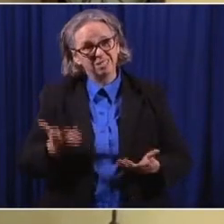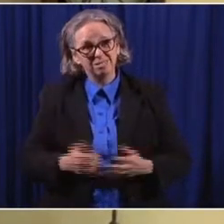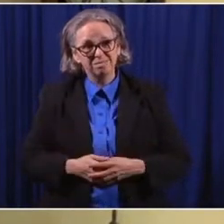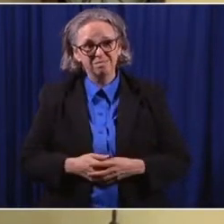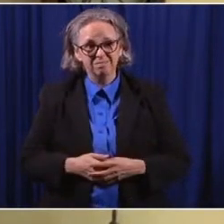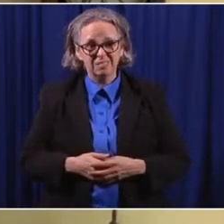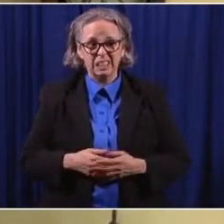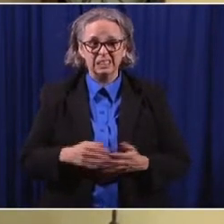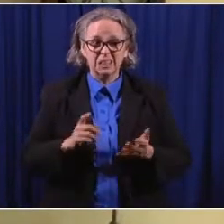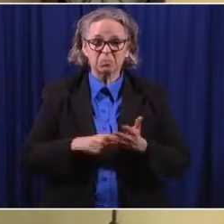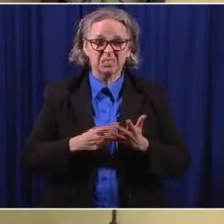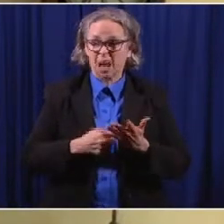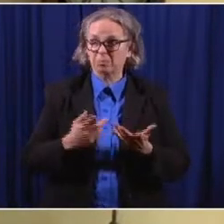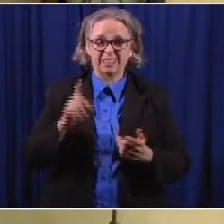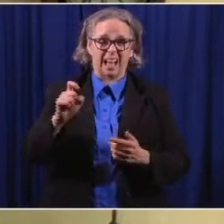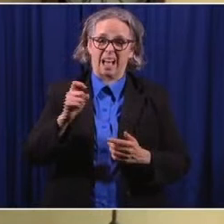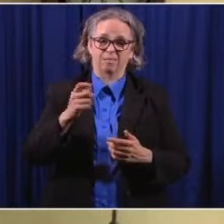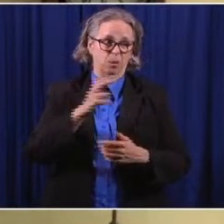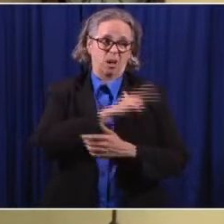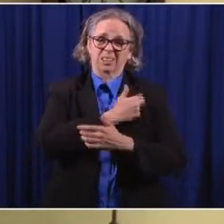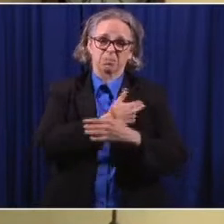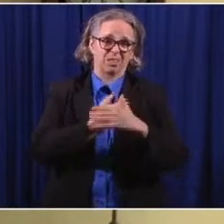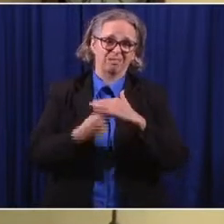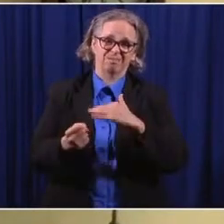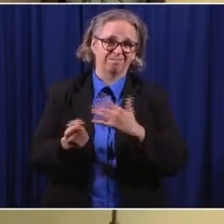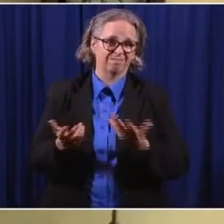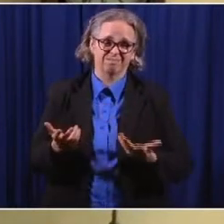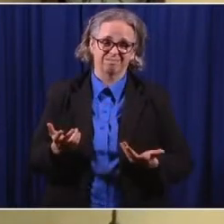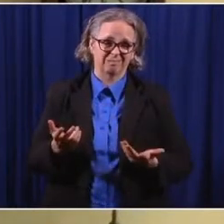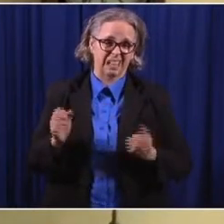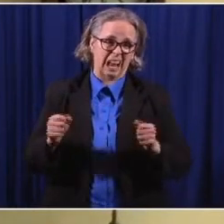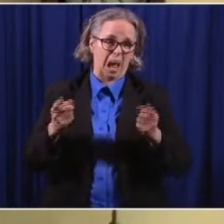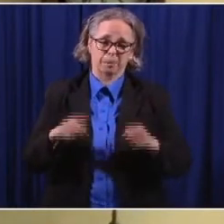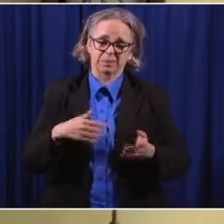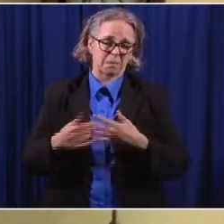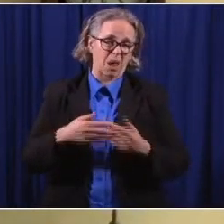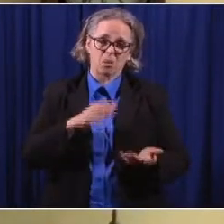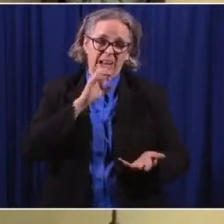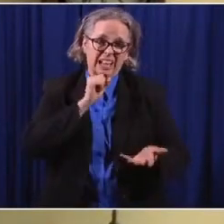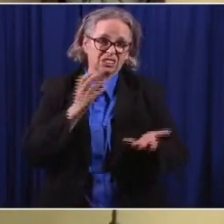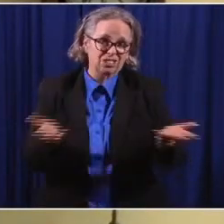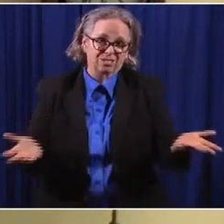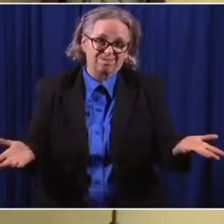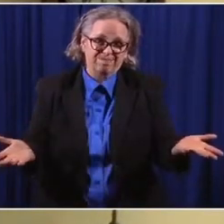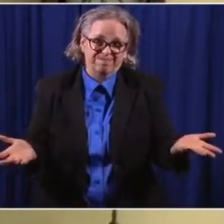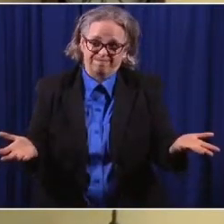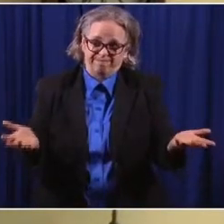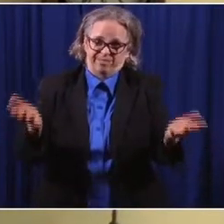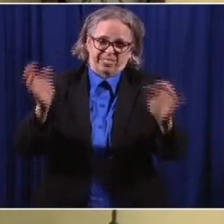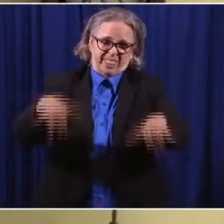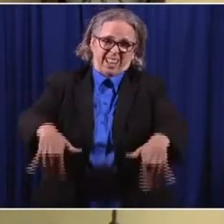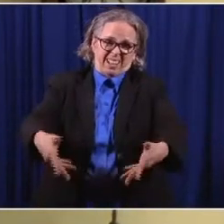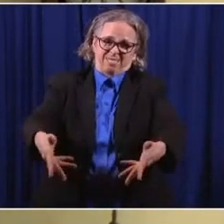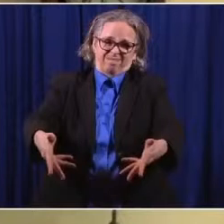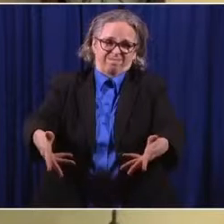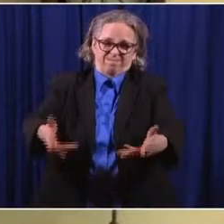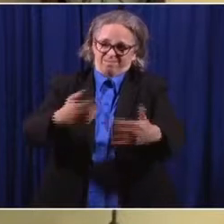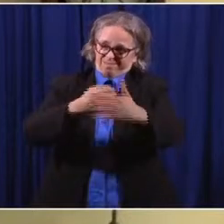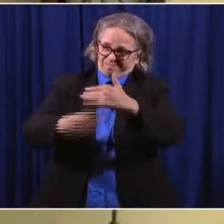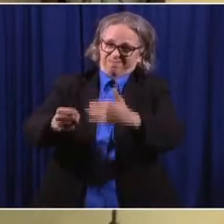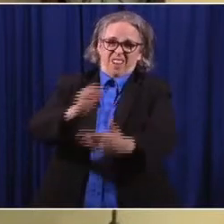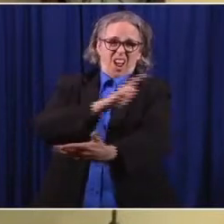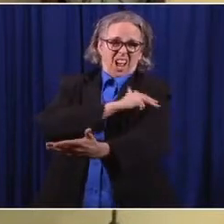there. So people can get sick at any age. They can end up going to the hospital. It's